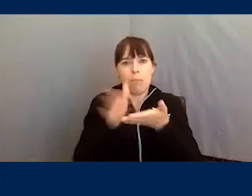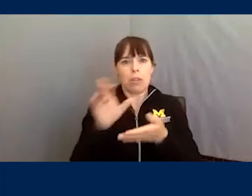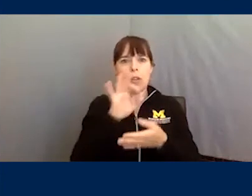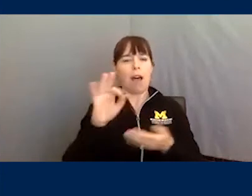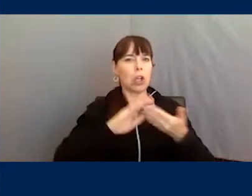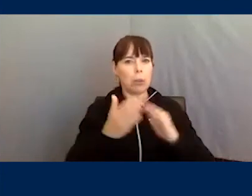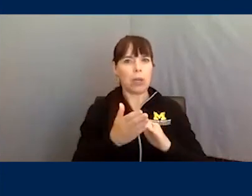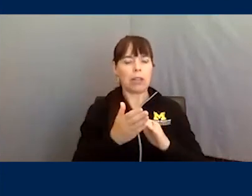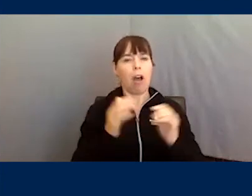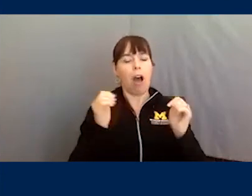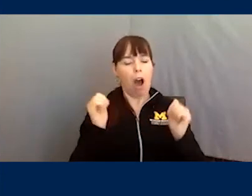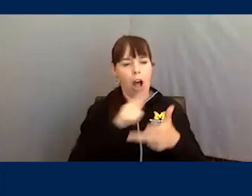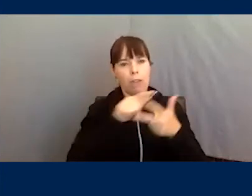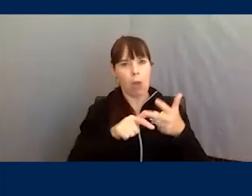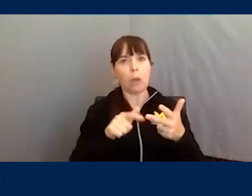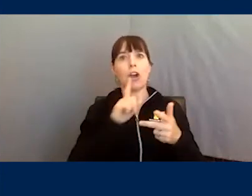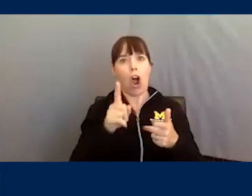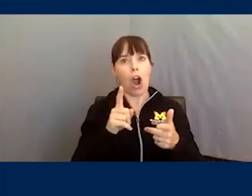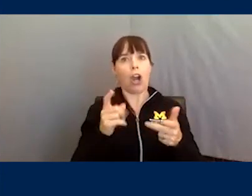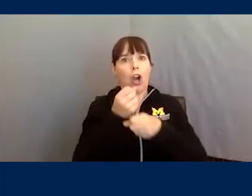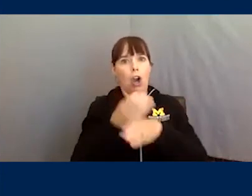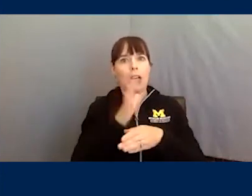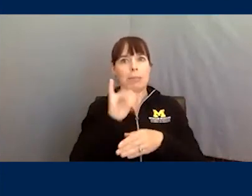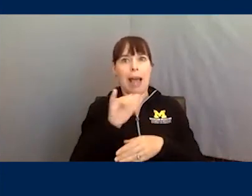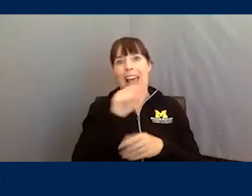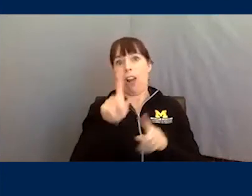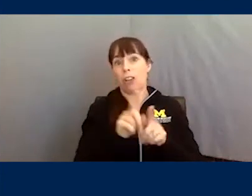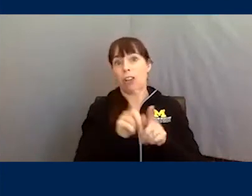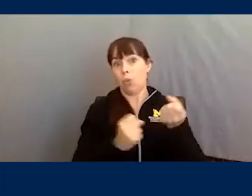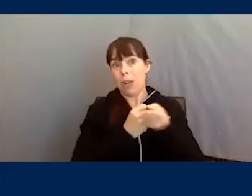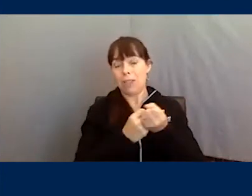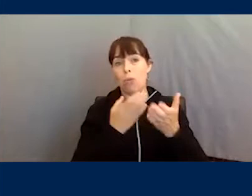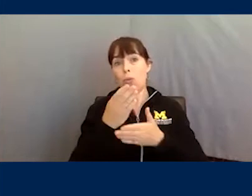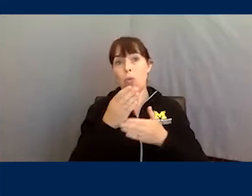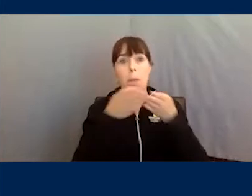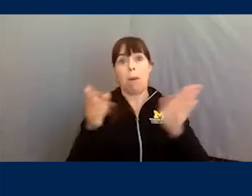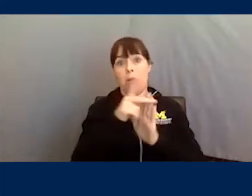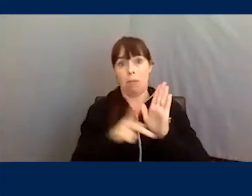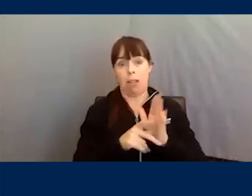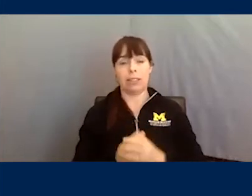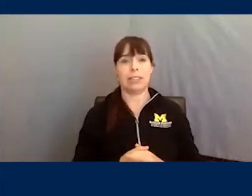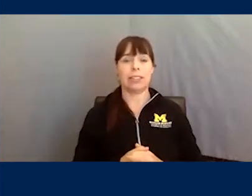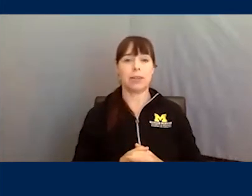communities, all of which are driven by and reinforced through public policy.